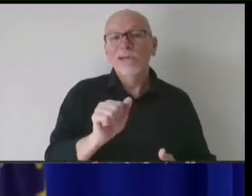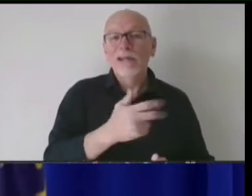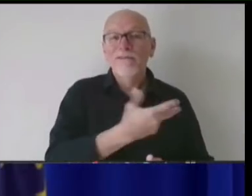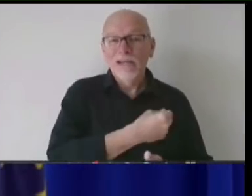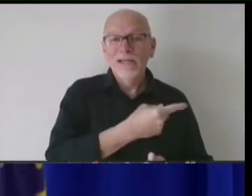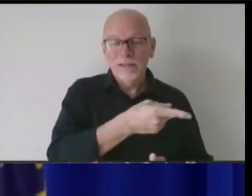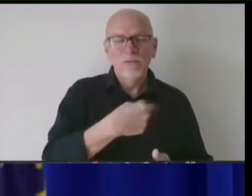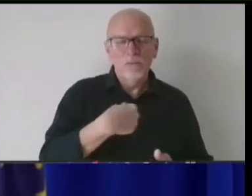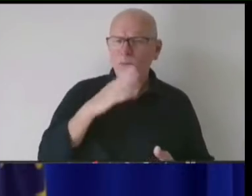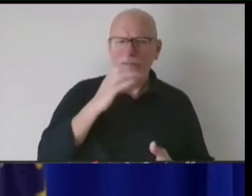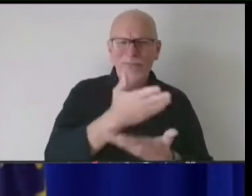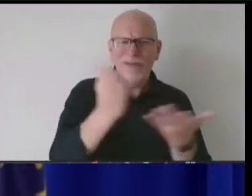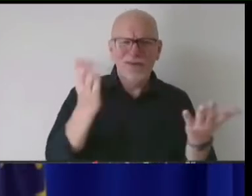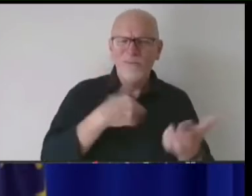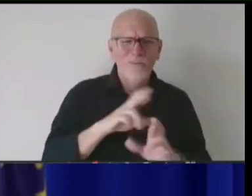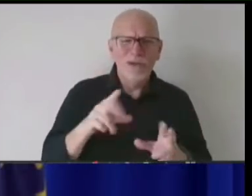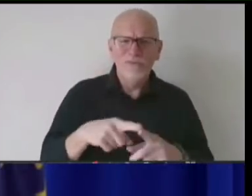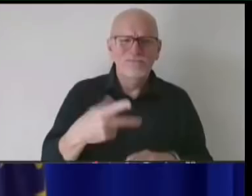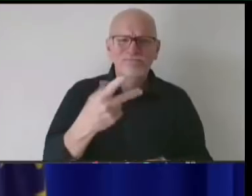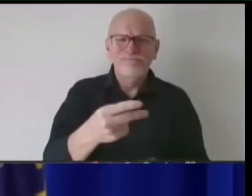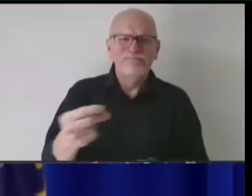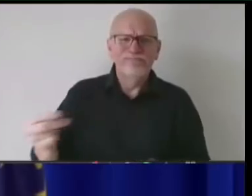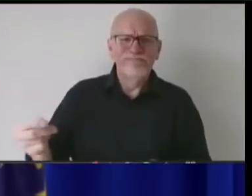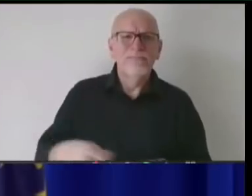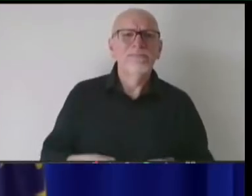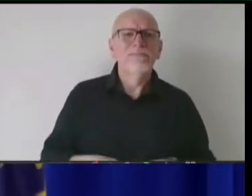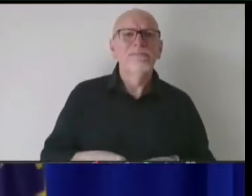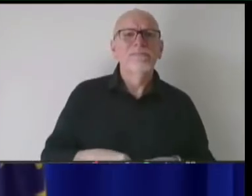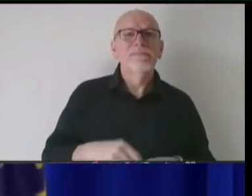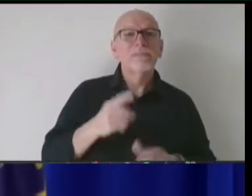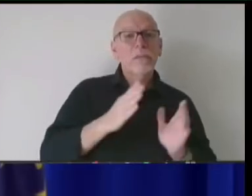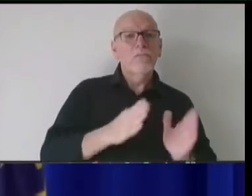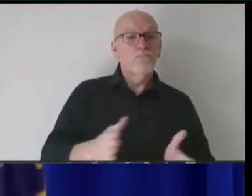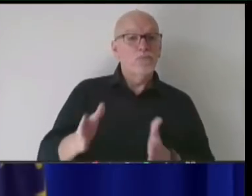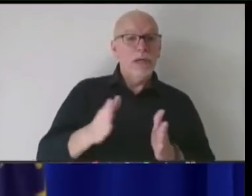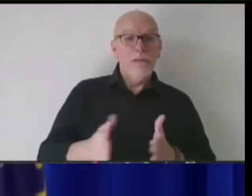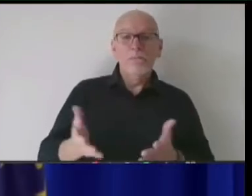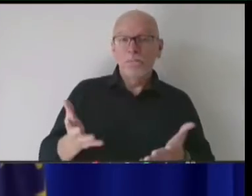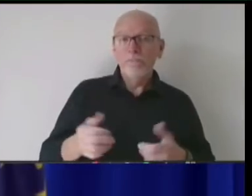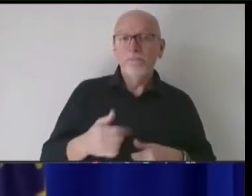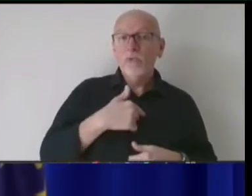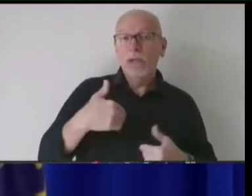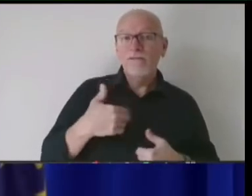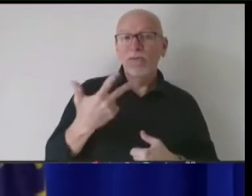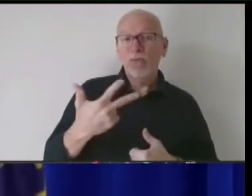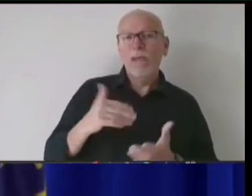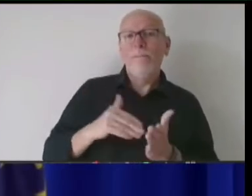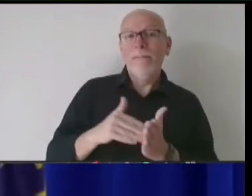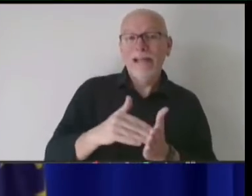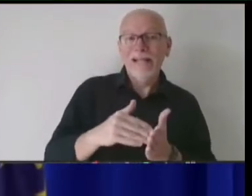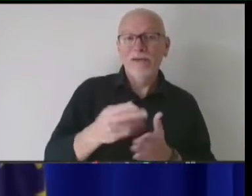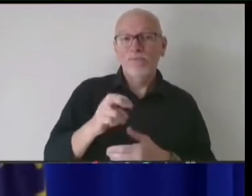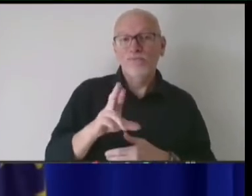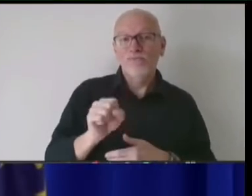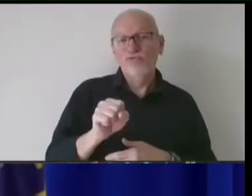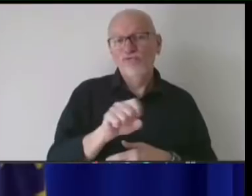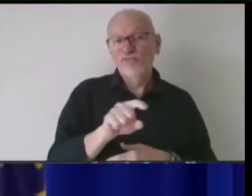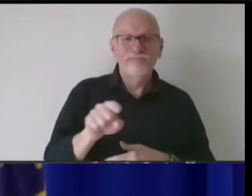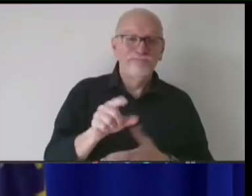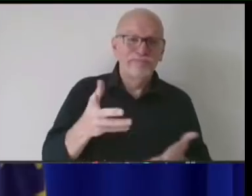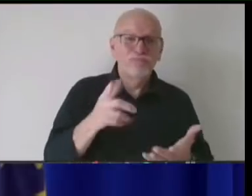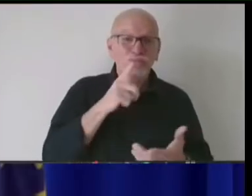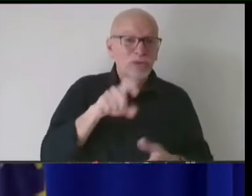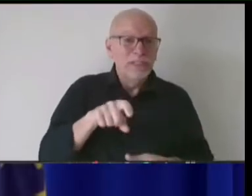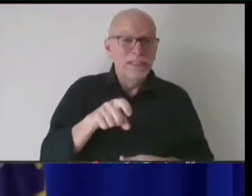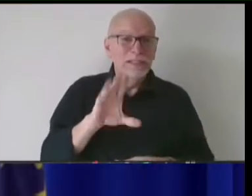and we're ready to give it to you. As far as preparation for the booster, so we know we have 3 million plus Hoosiers that will need a booster shot